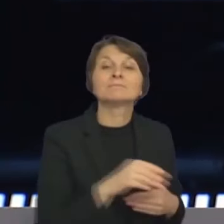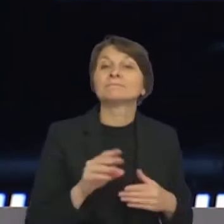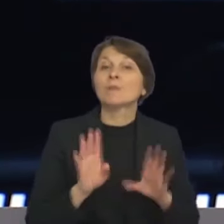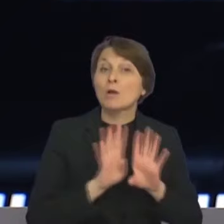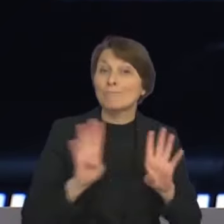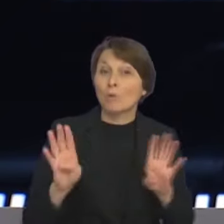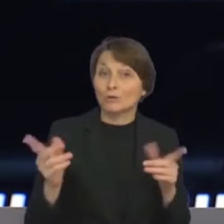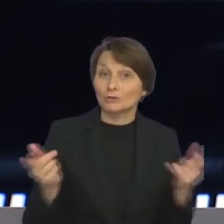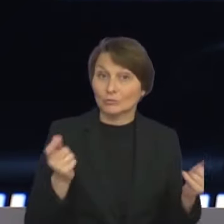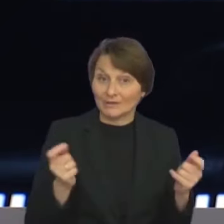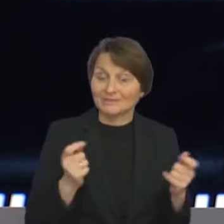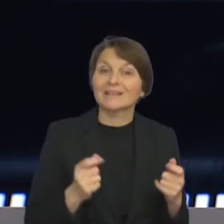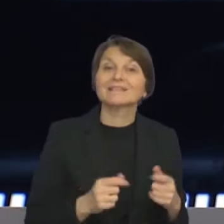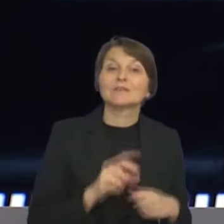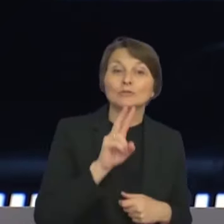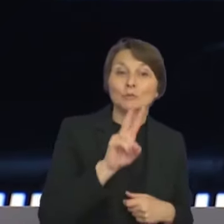Delbos